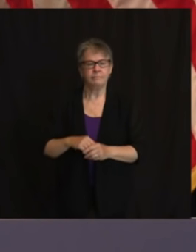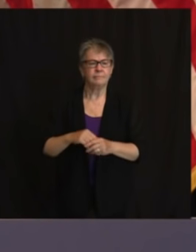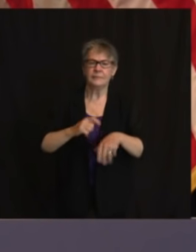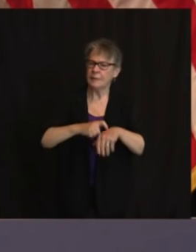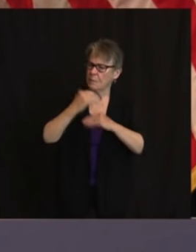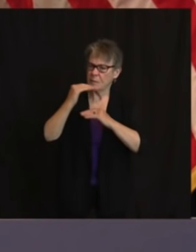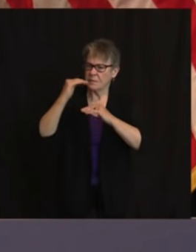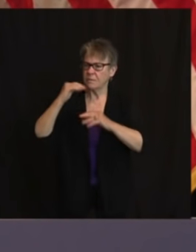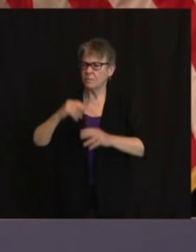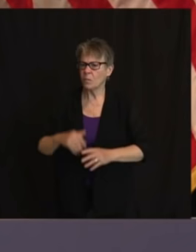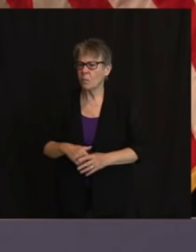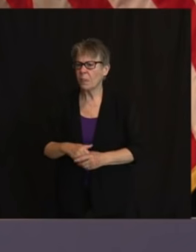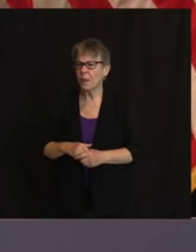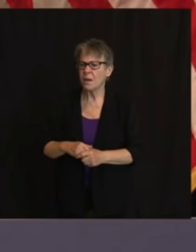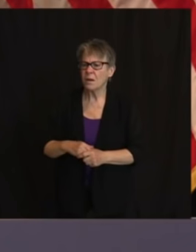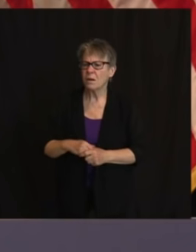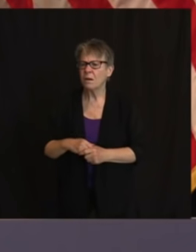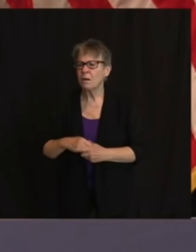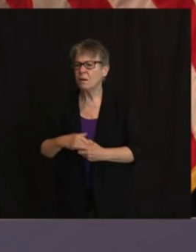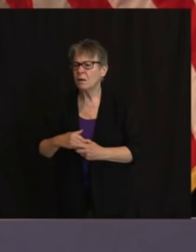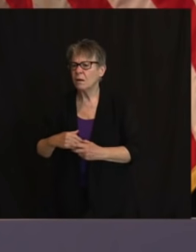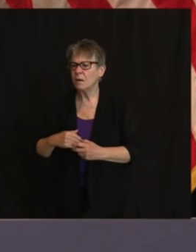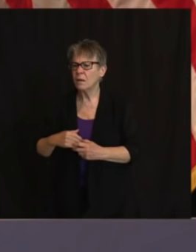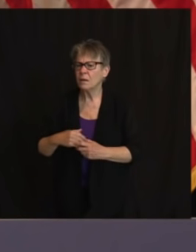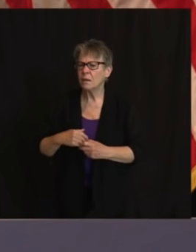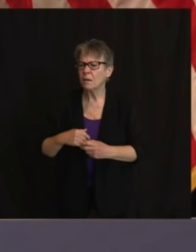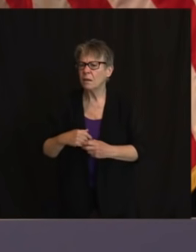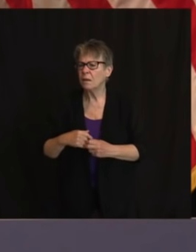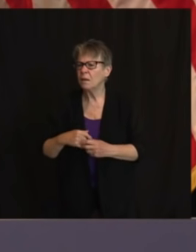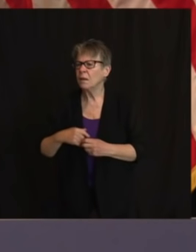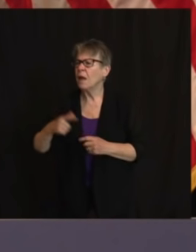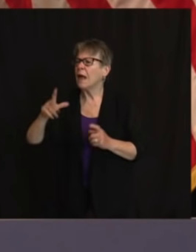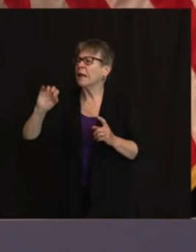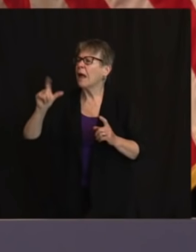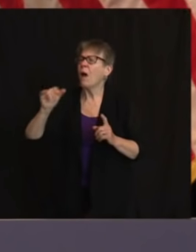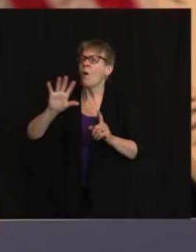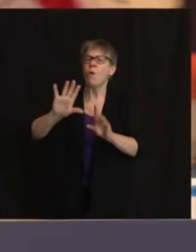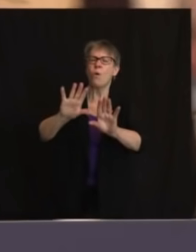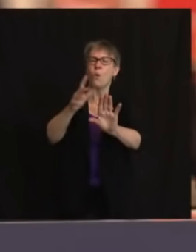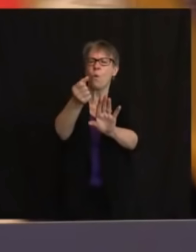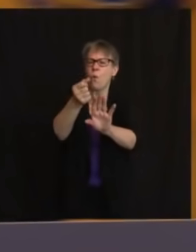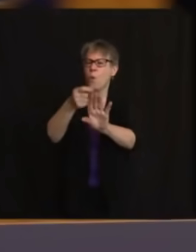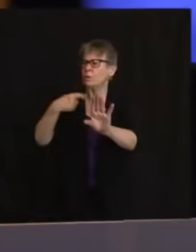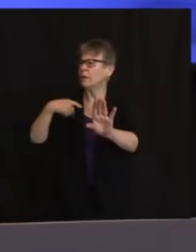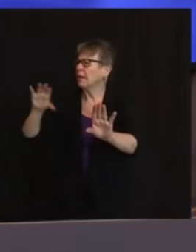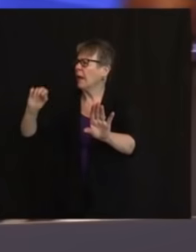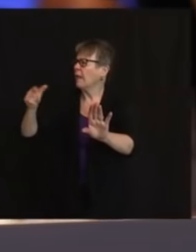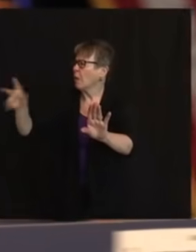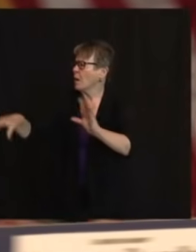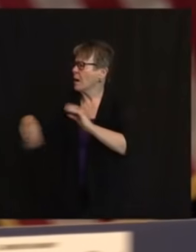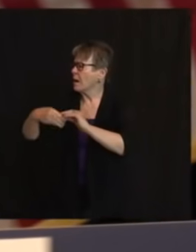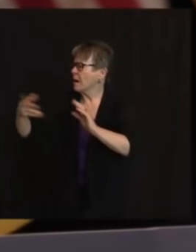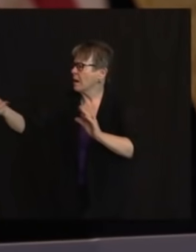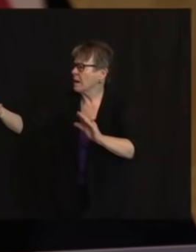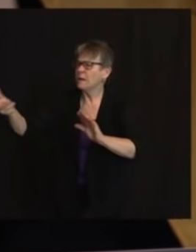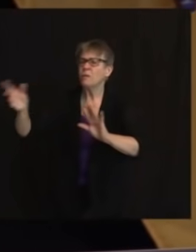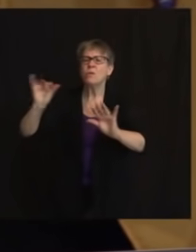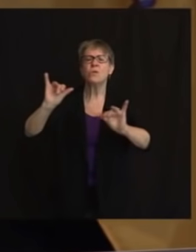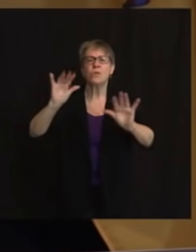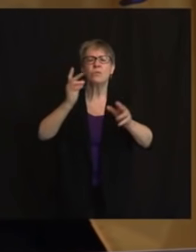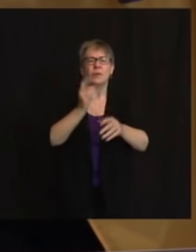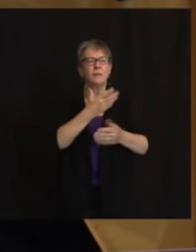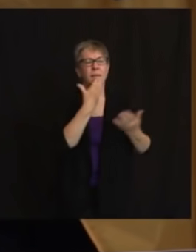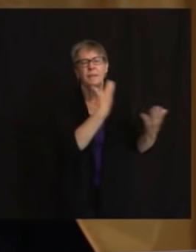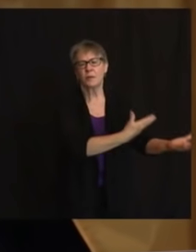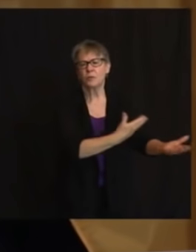on everyone's mind. Compliance, PPE, infrastructure, other matters. Thank you. Thank you, Governor. Good afternoon. Yeah, I'll